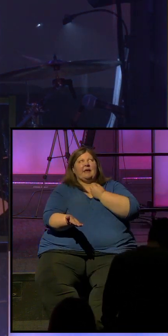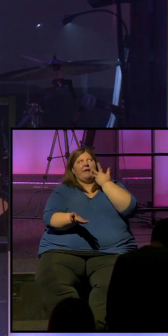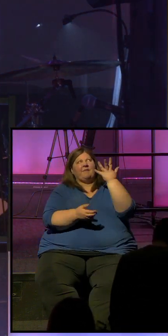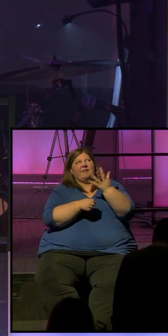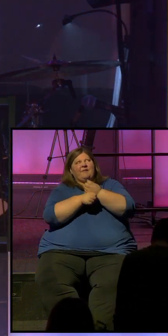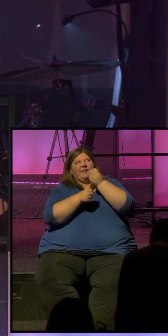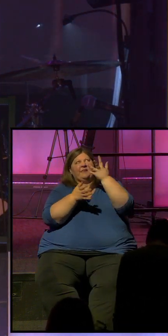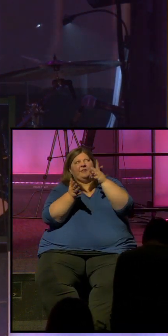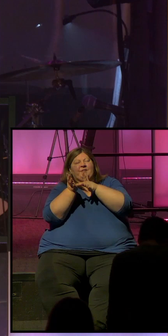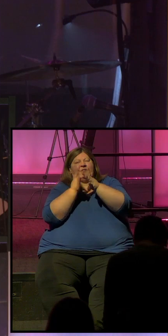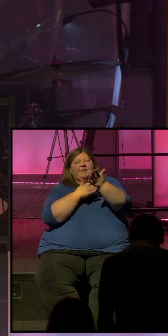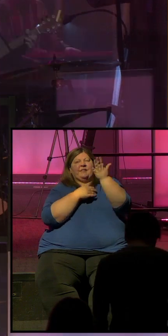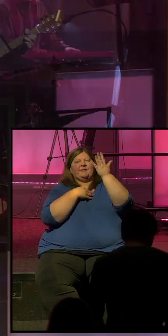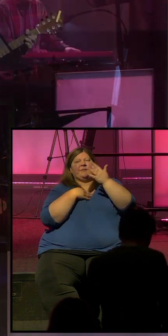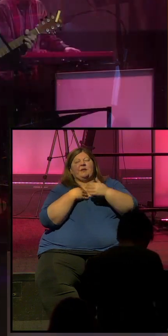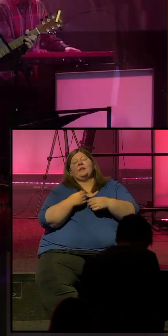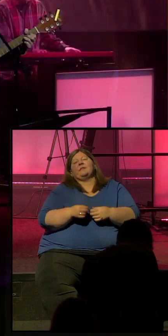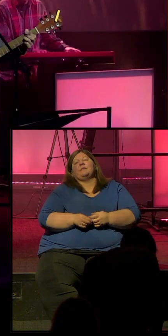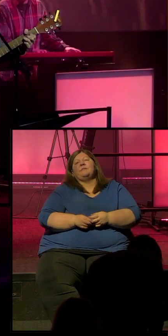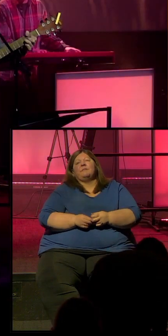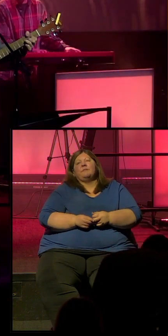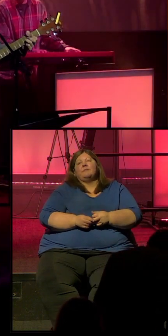This morning.